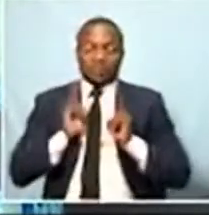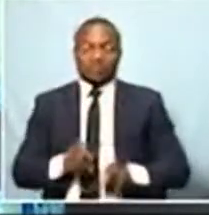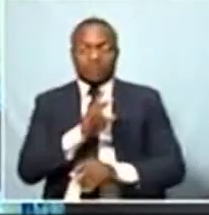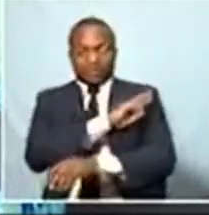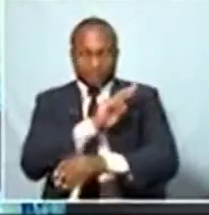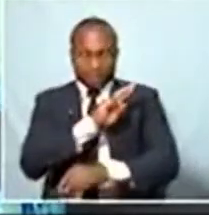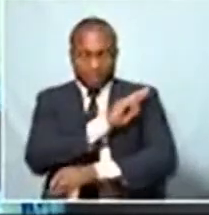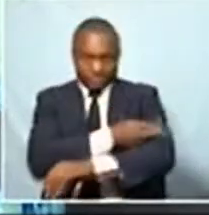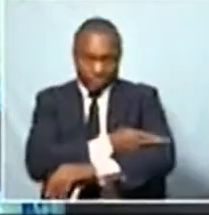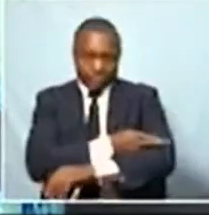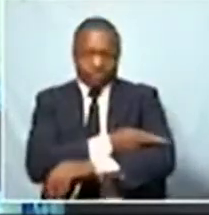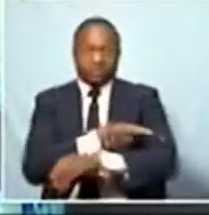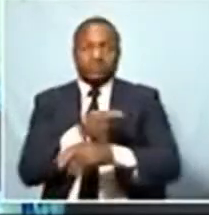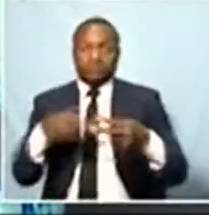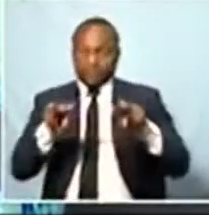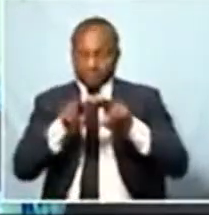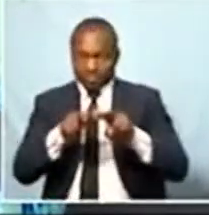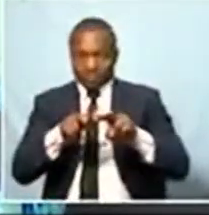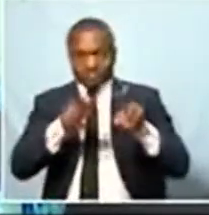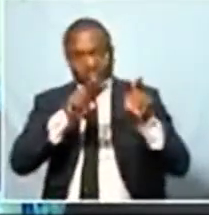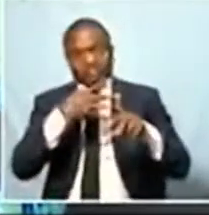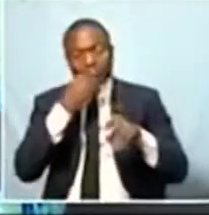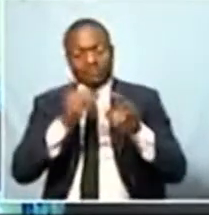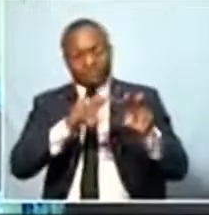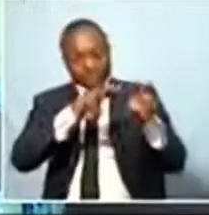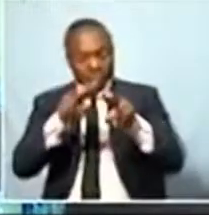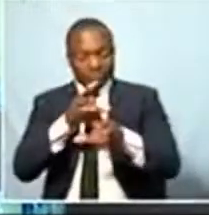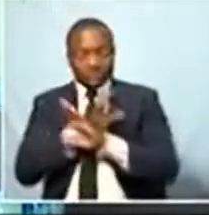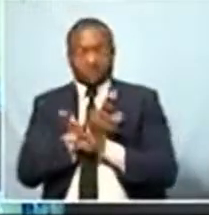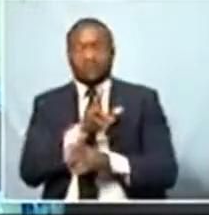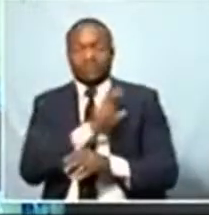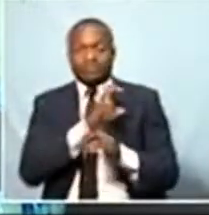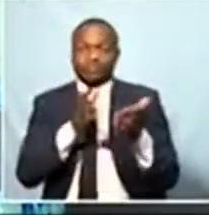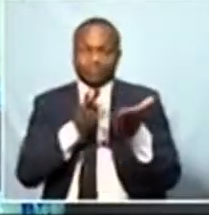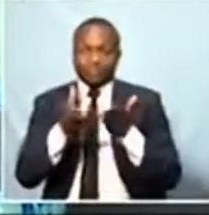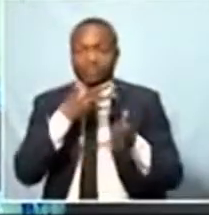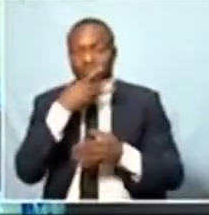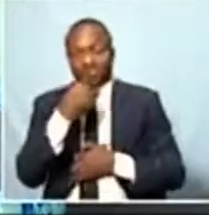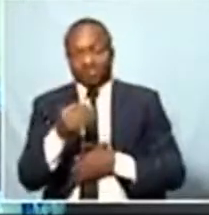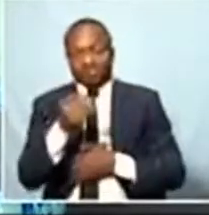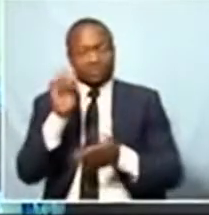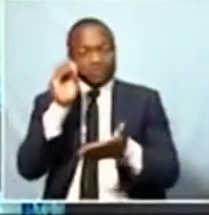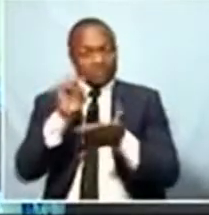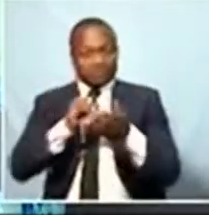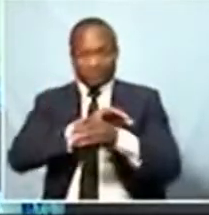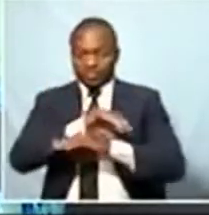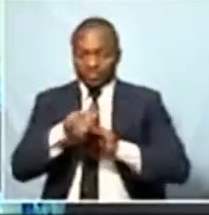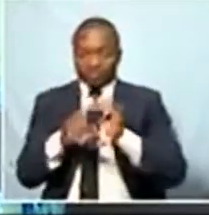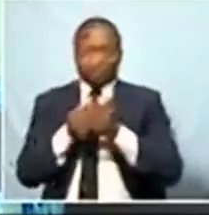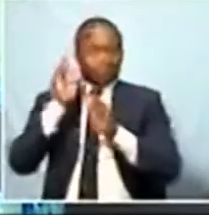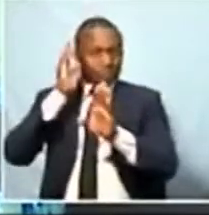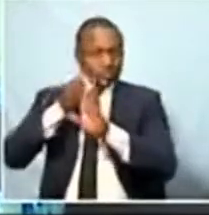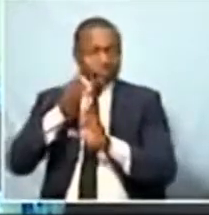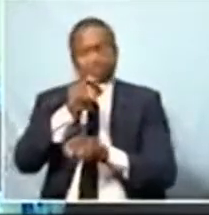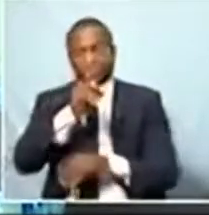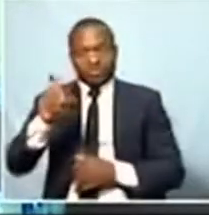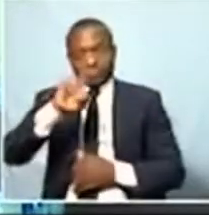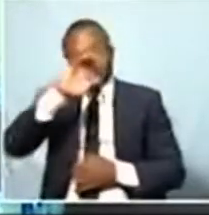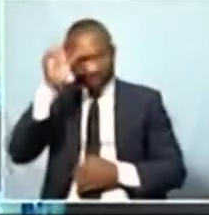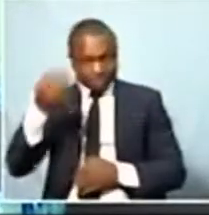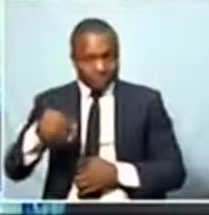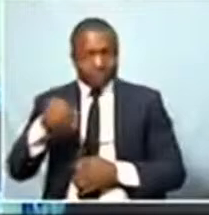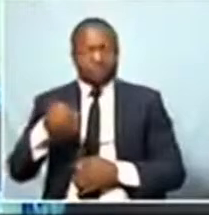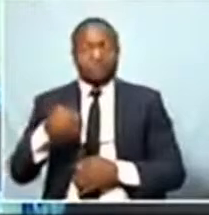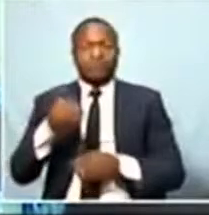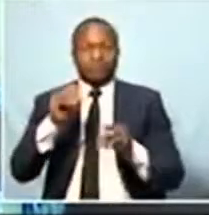and Values. The Commission observes that the Zambia Police Service Commission has set all output indicator targets at 100% and